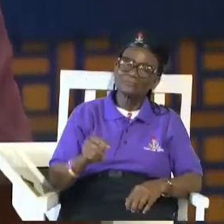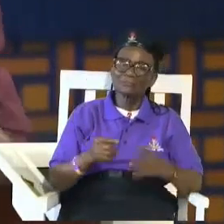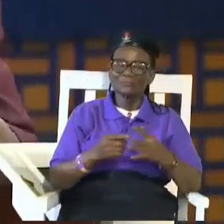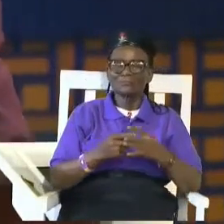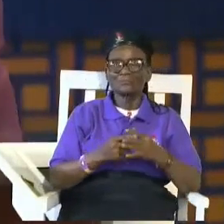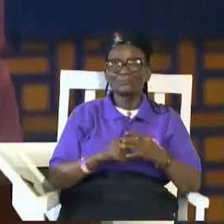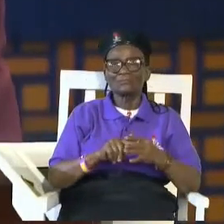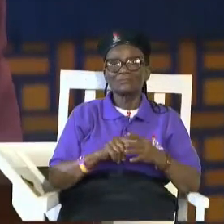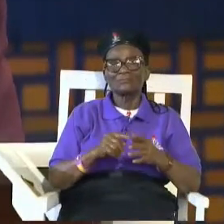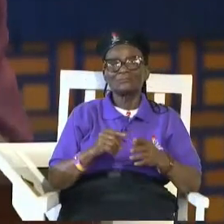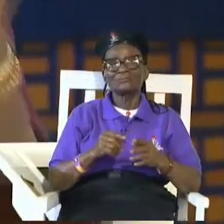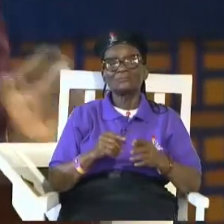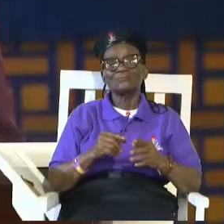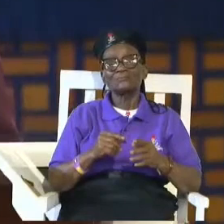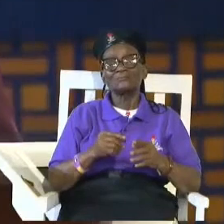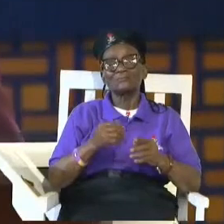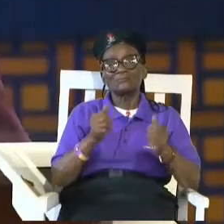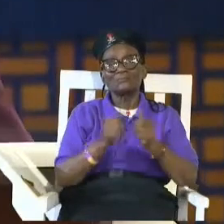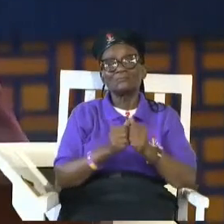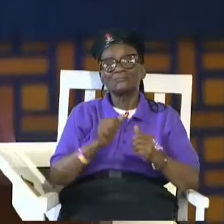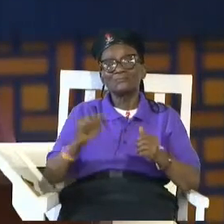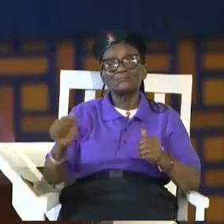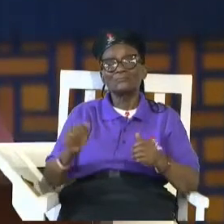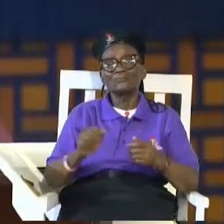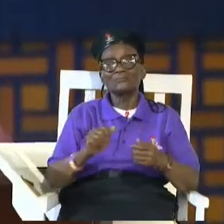begins with a problem.